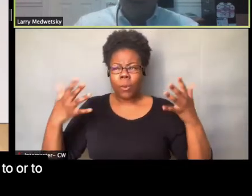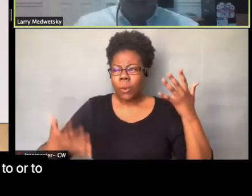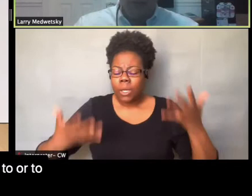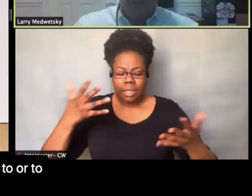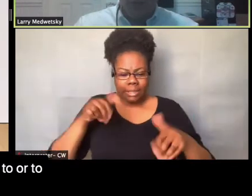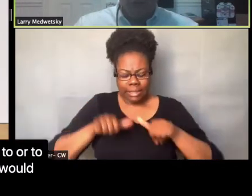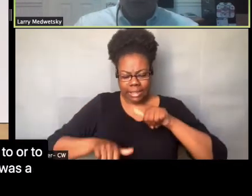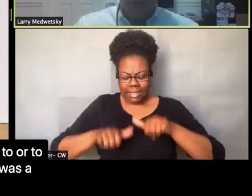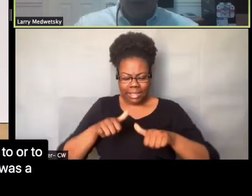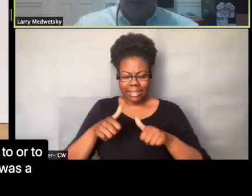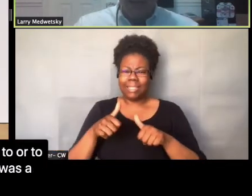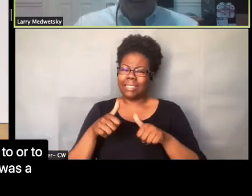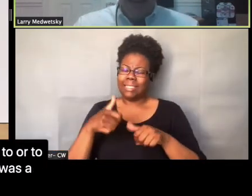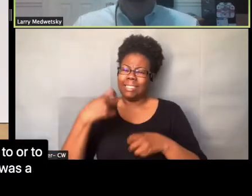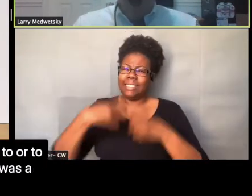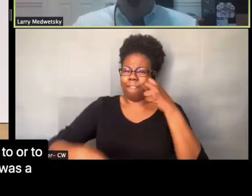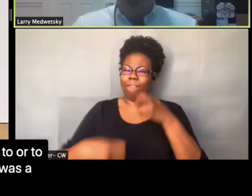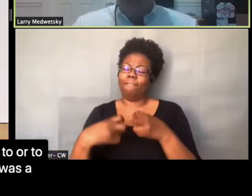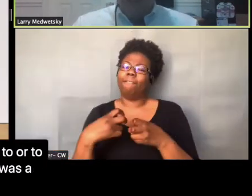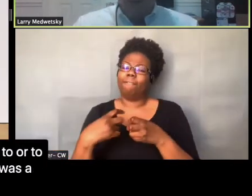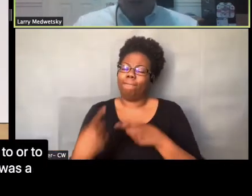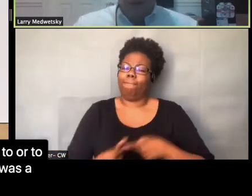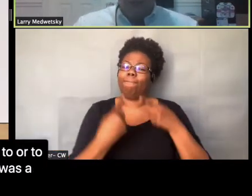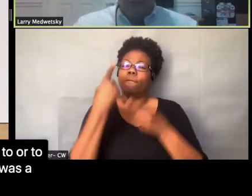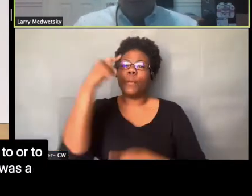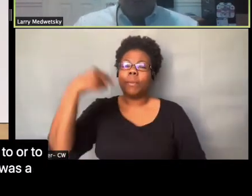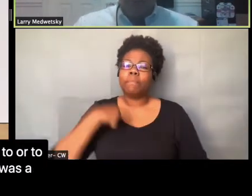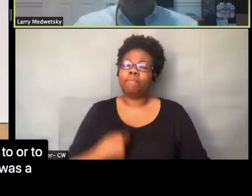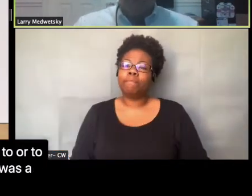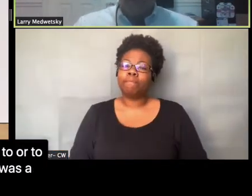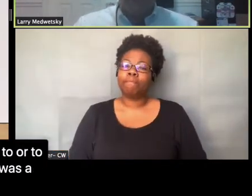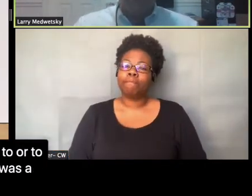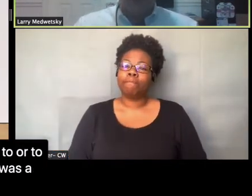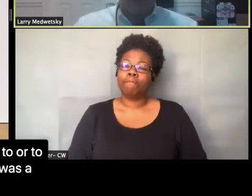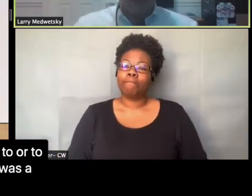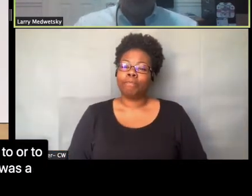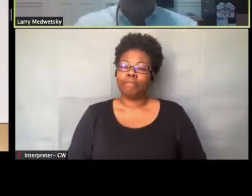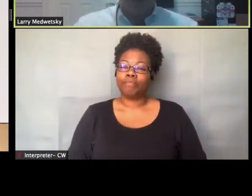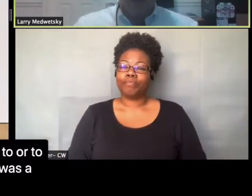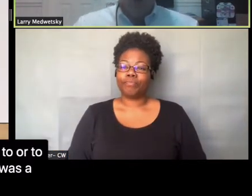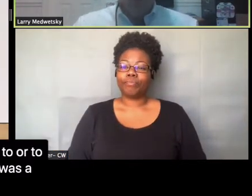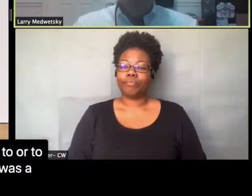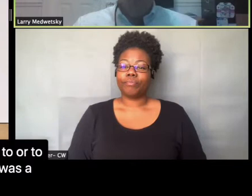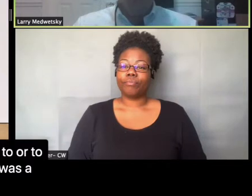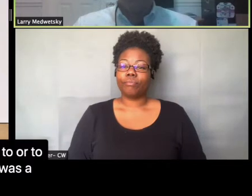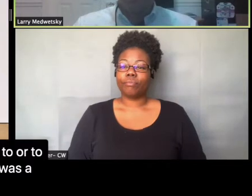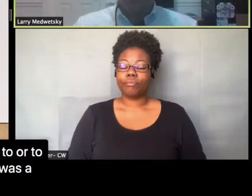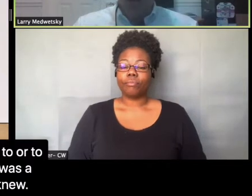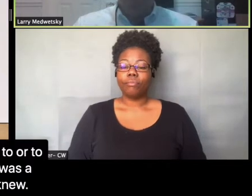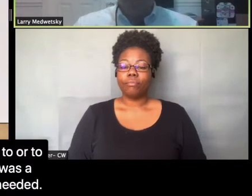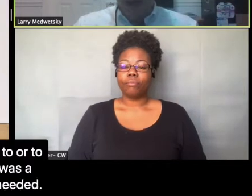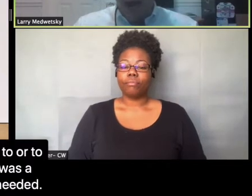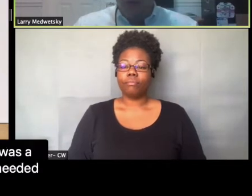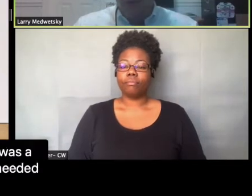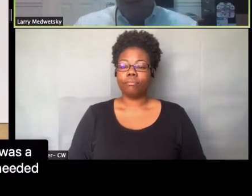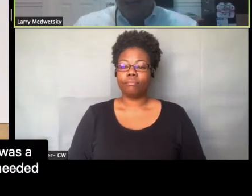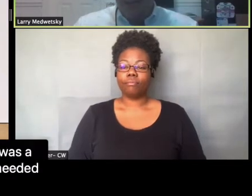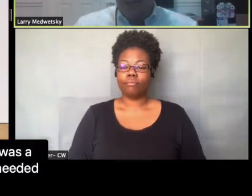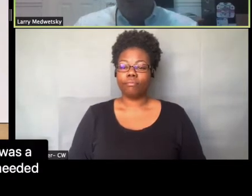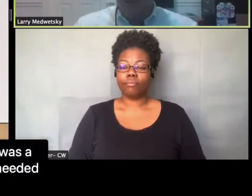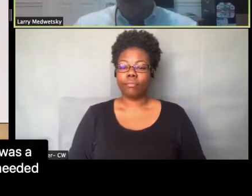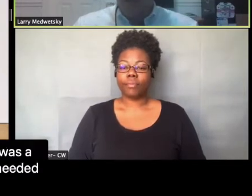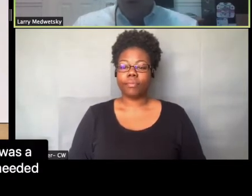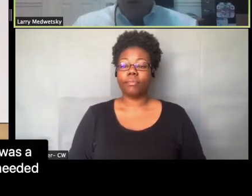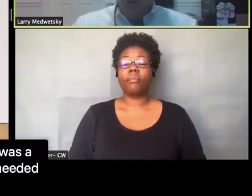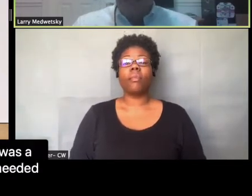that was a major issue. Also, for those individuals who needed a lot of power and